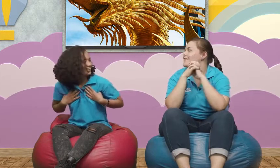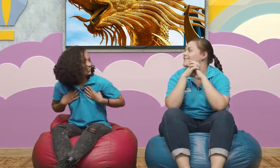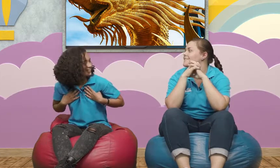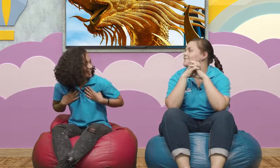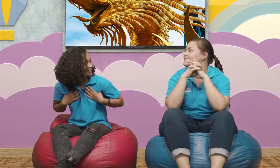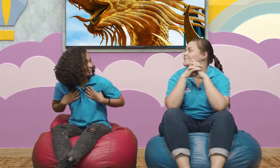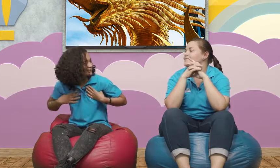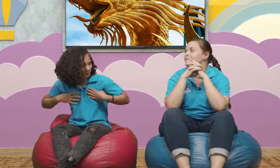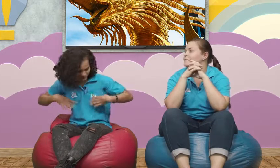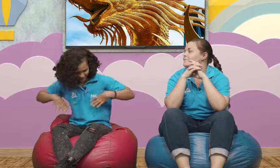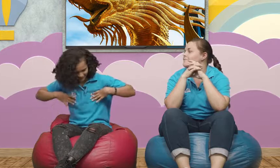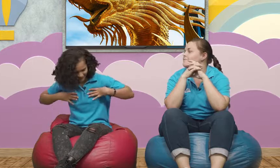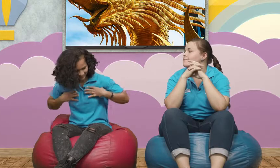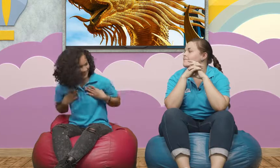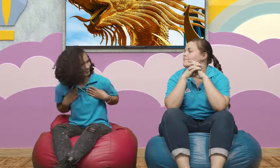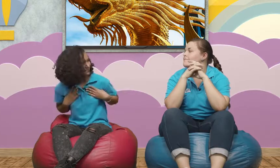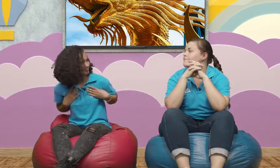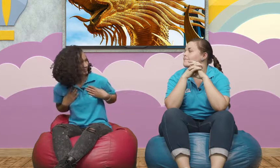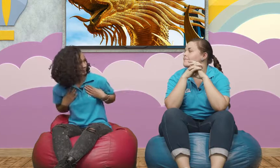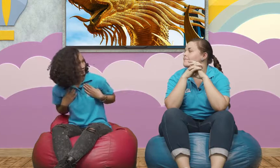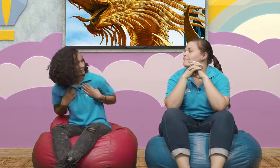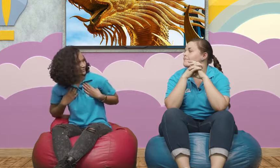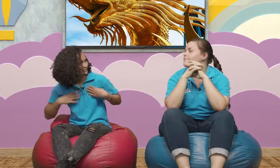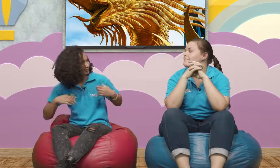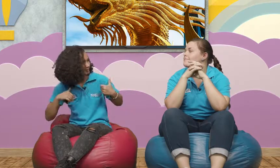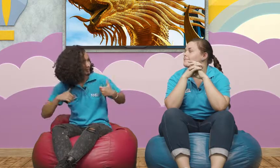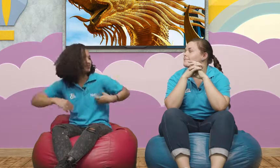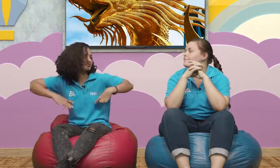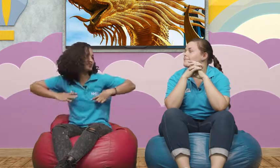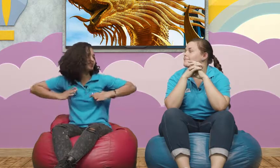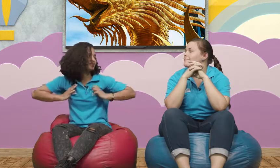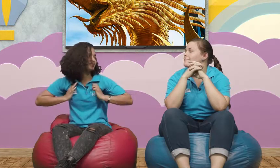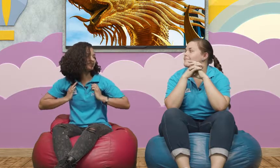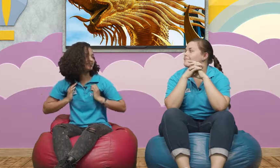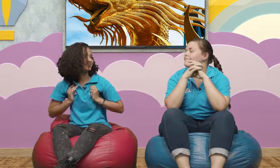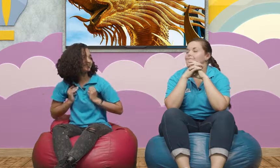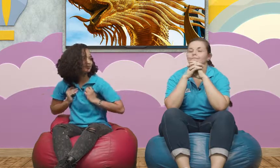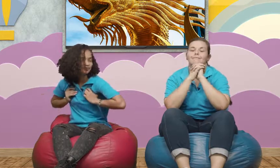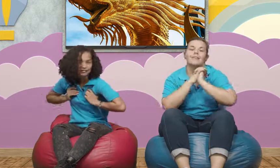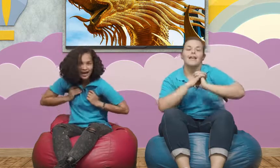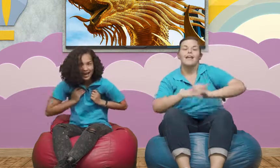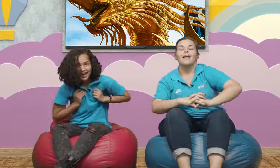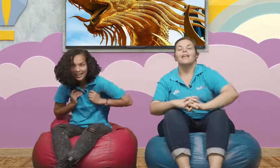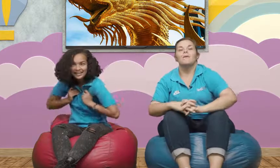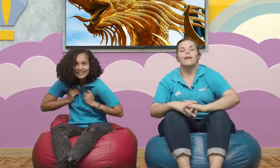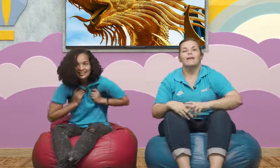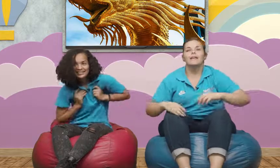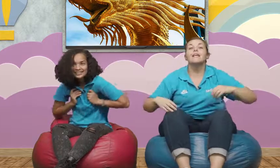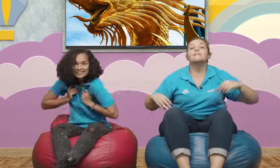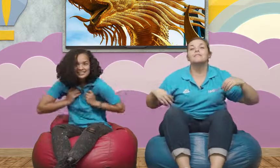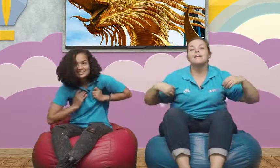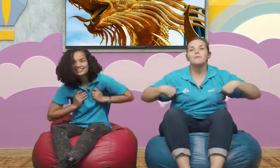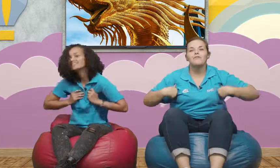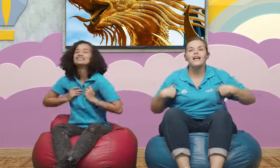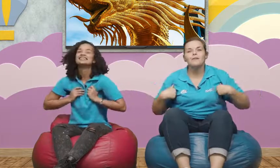with this. Yes, we should our fingers. And we fly. Anyway,